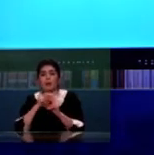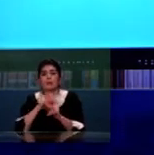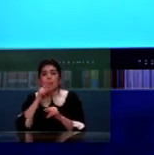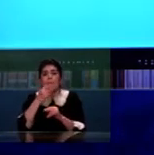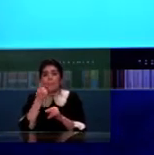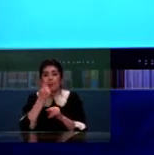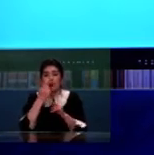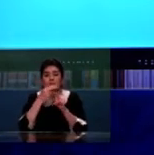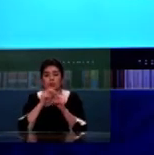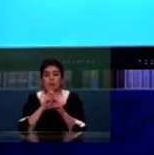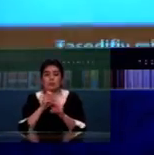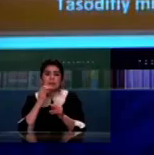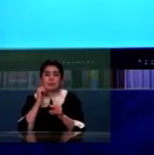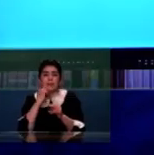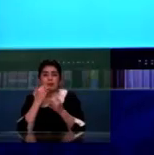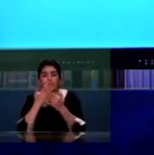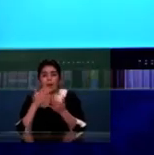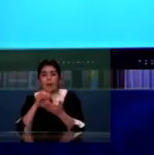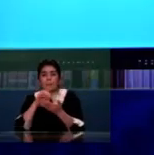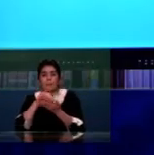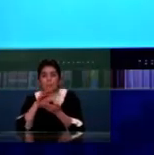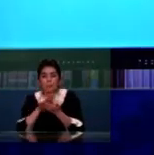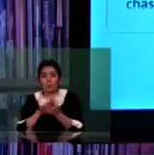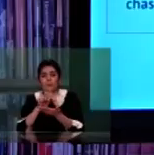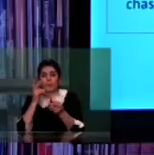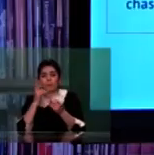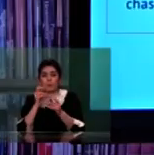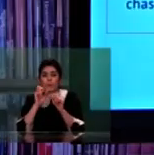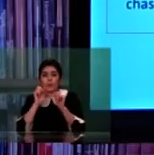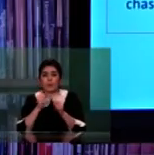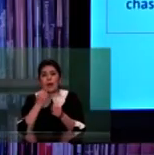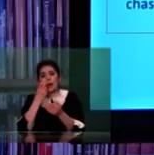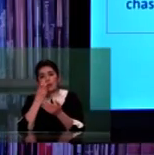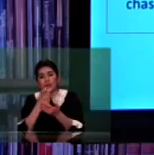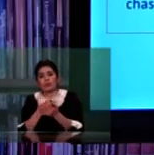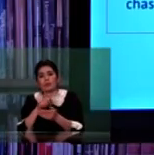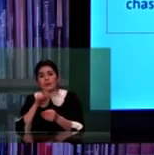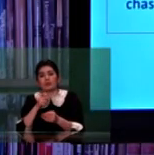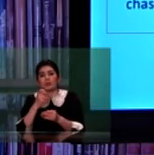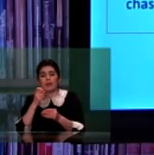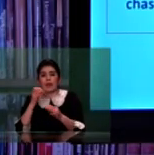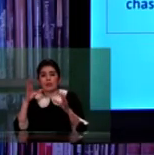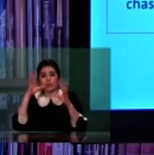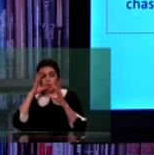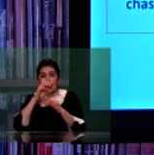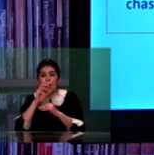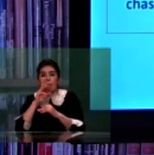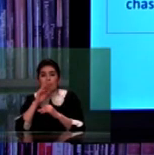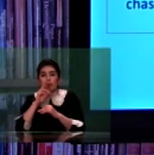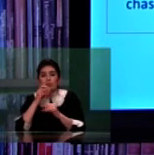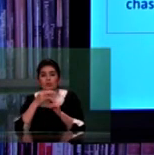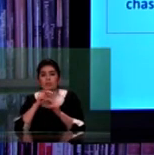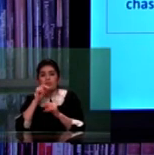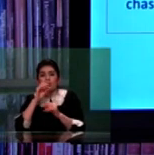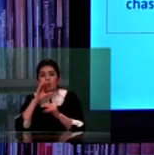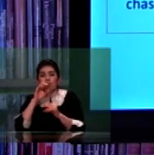biror narsaga baho berishingiz mumkin. Keling, qarab chiqamiz. demak, tasodifiy miqdorlarning